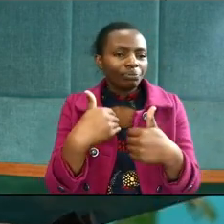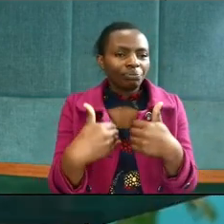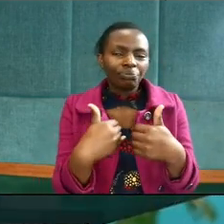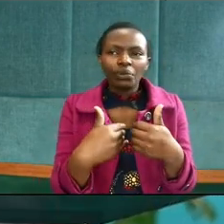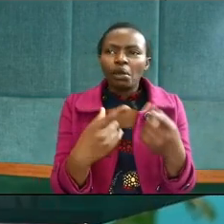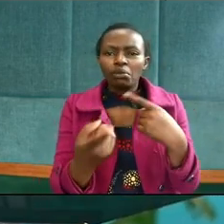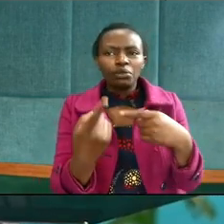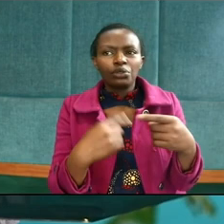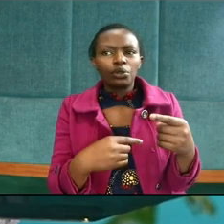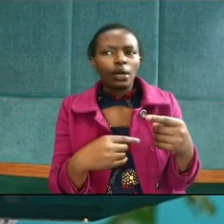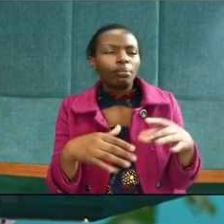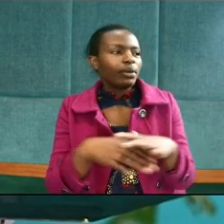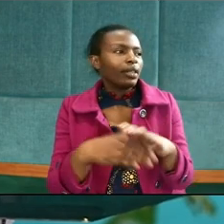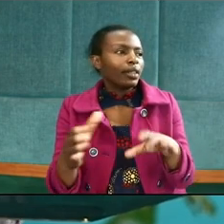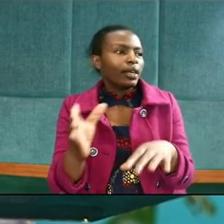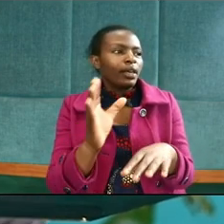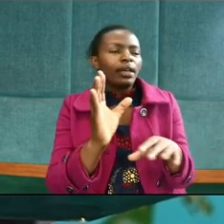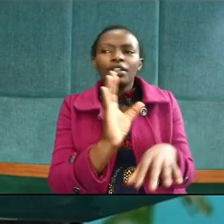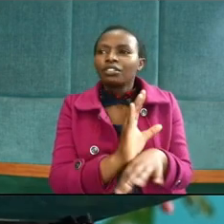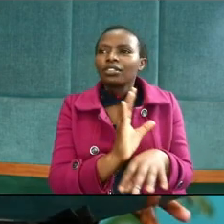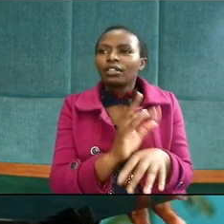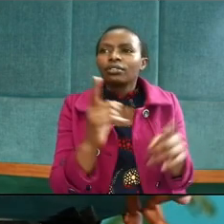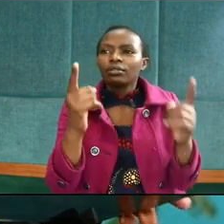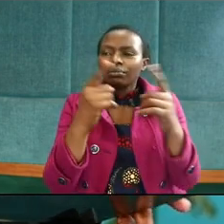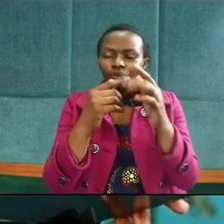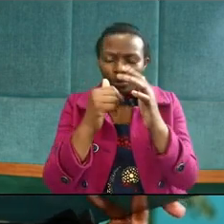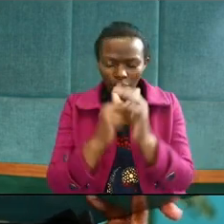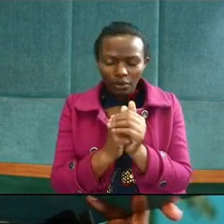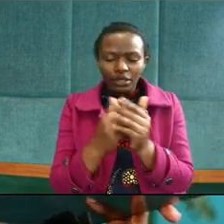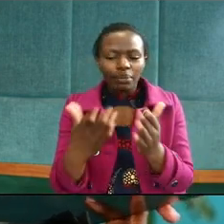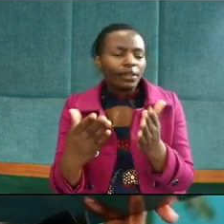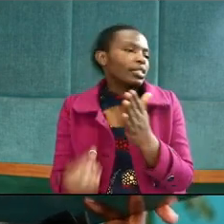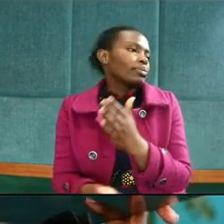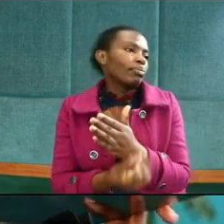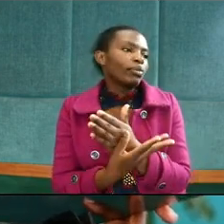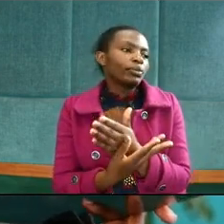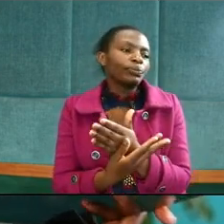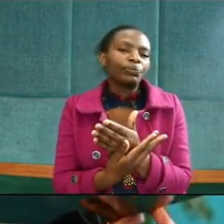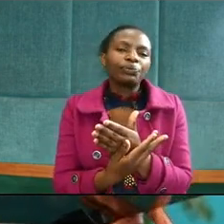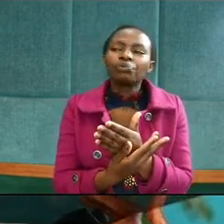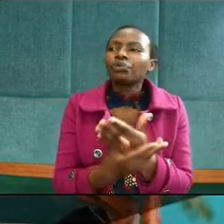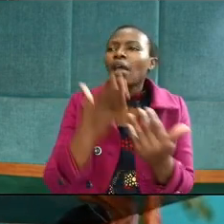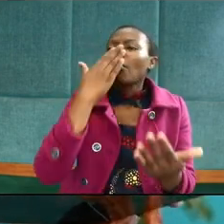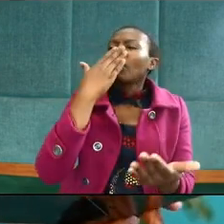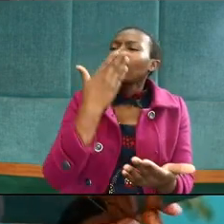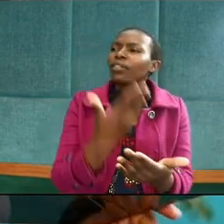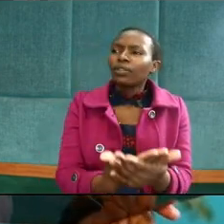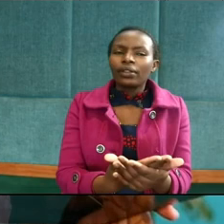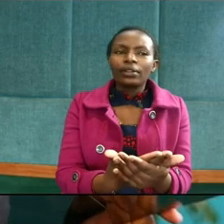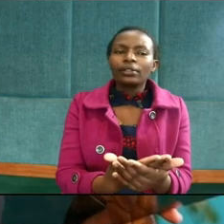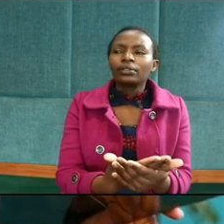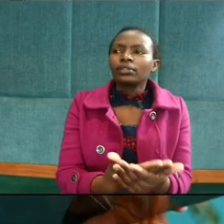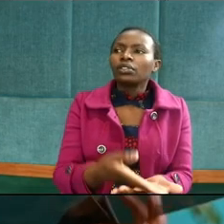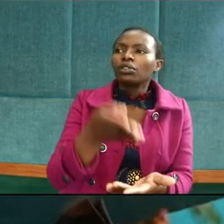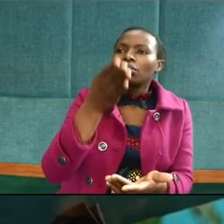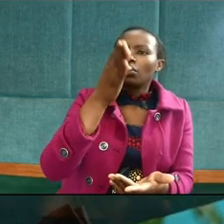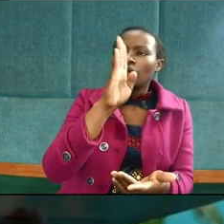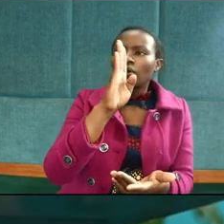in the house of worship this morning. And we also want to thank God for the rains.